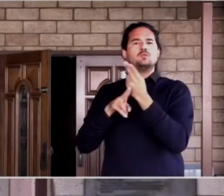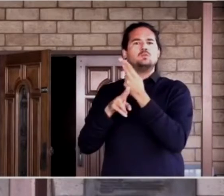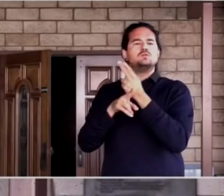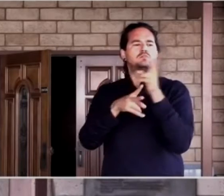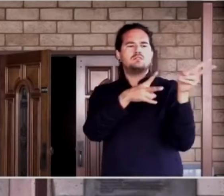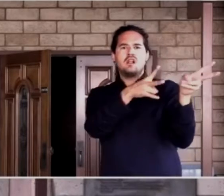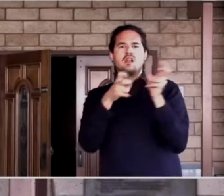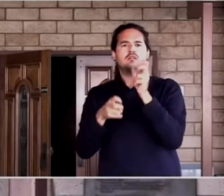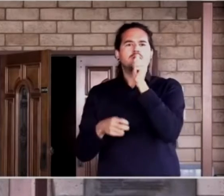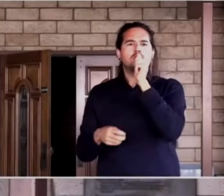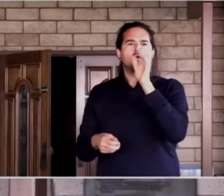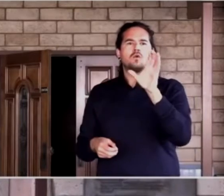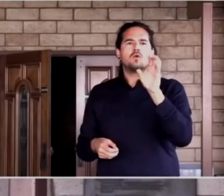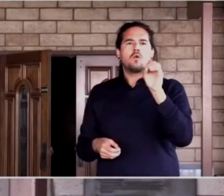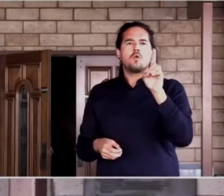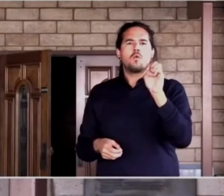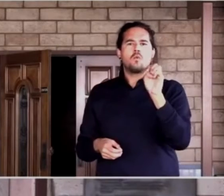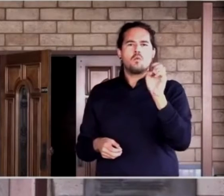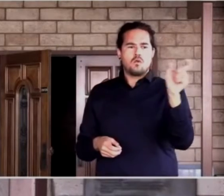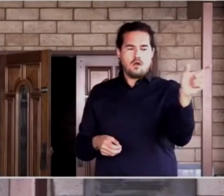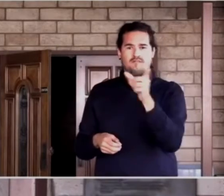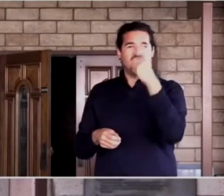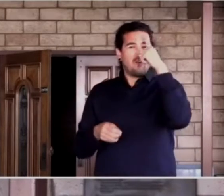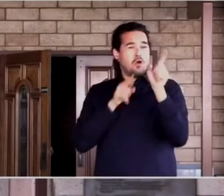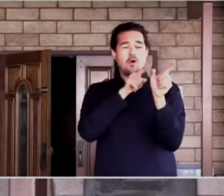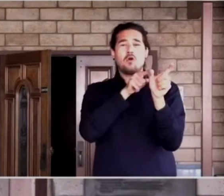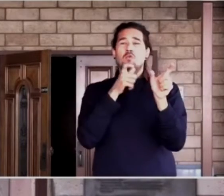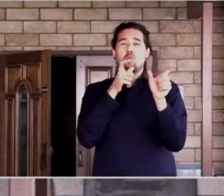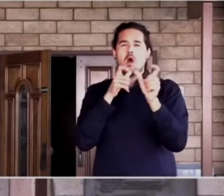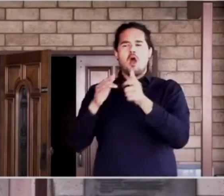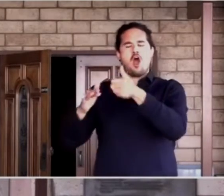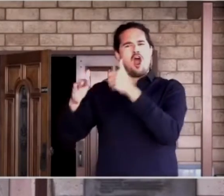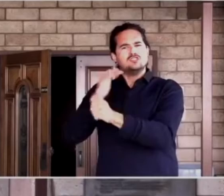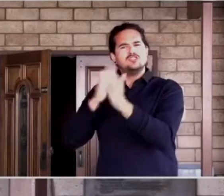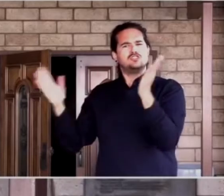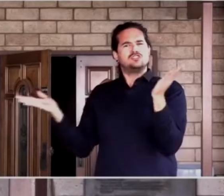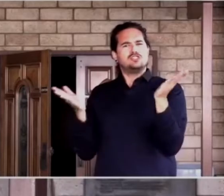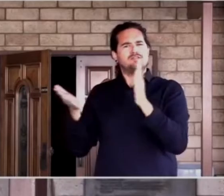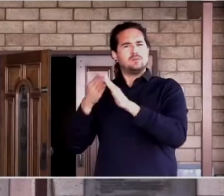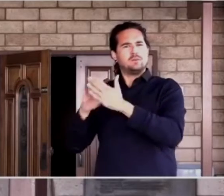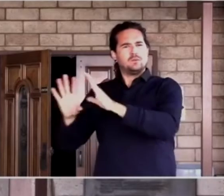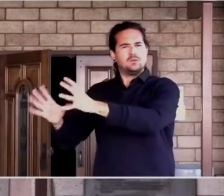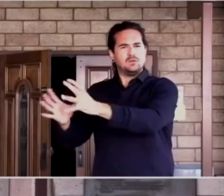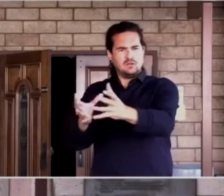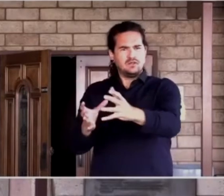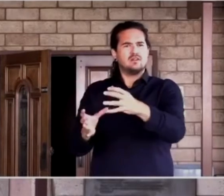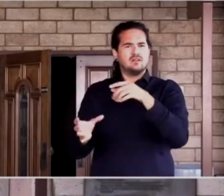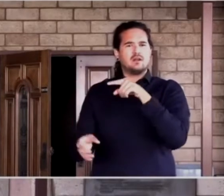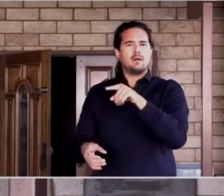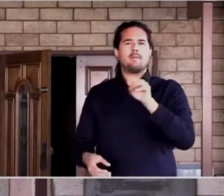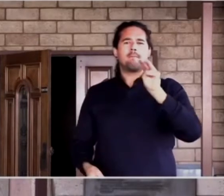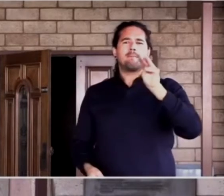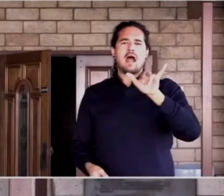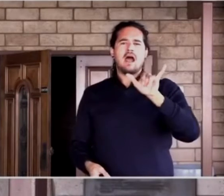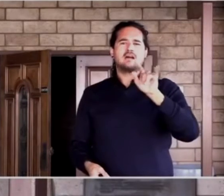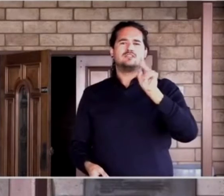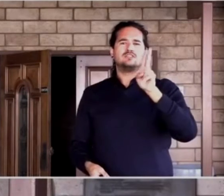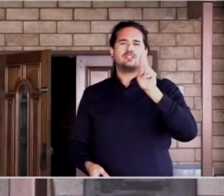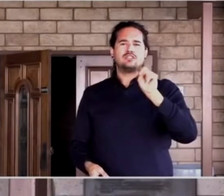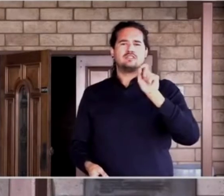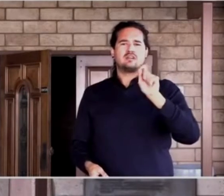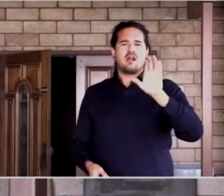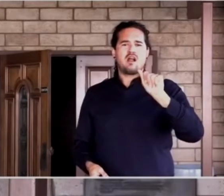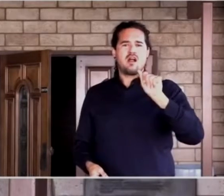communities through the state's My Turn appointment system. Are there any plans for Santa Clara County to integrate with that